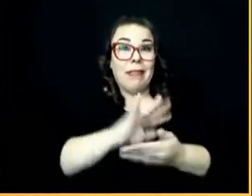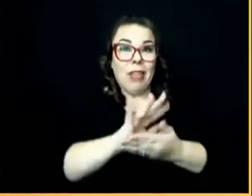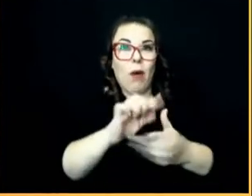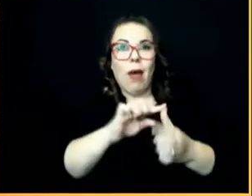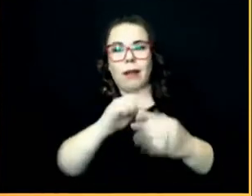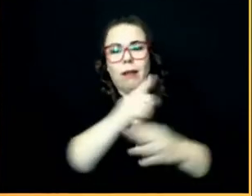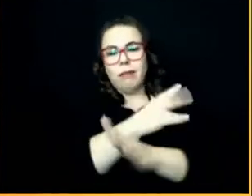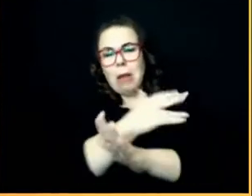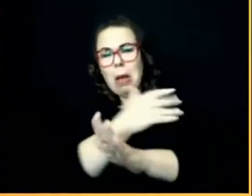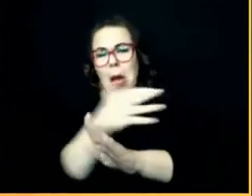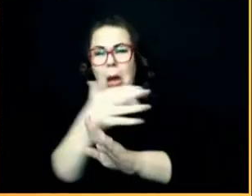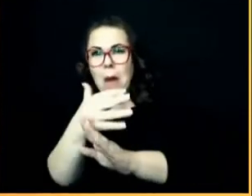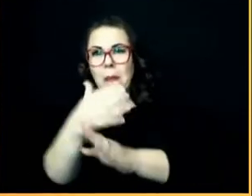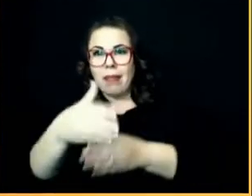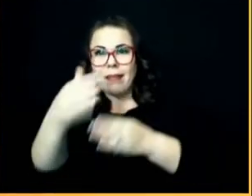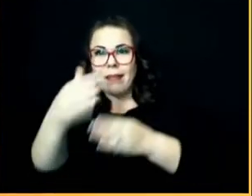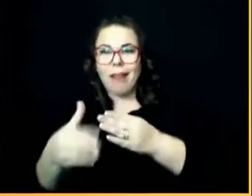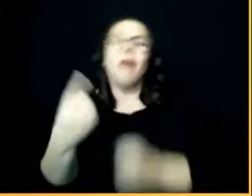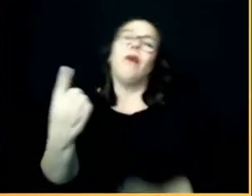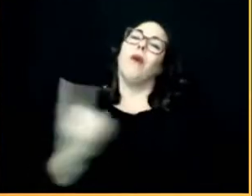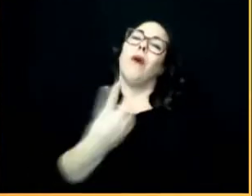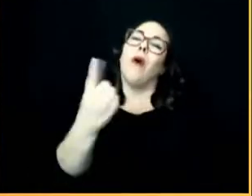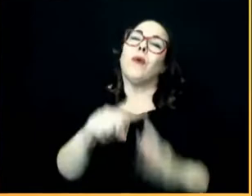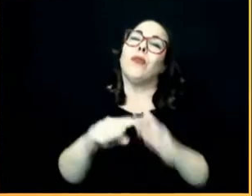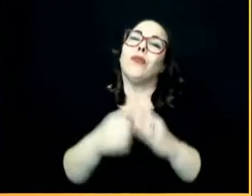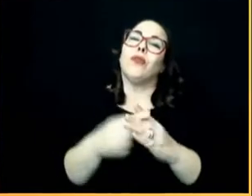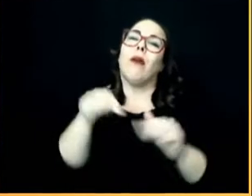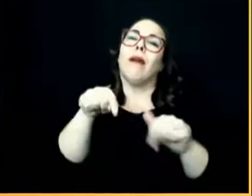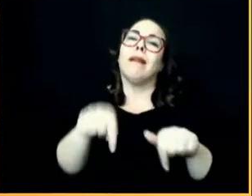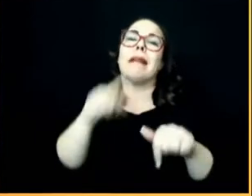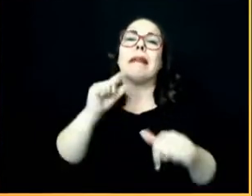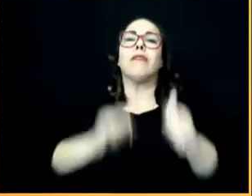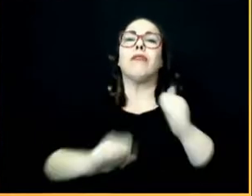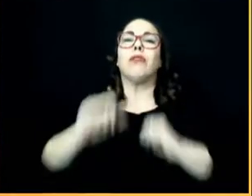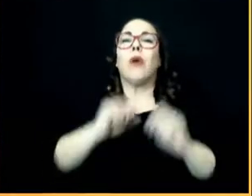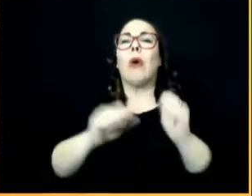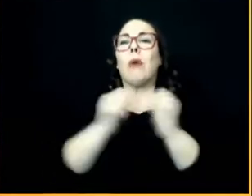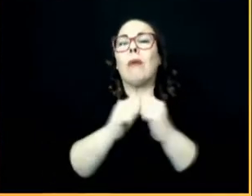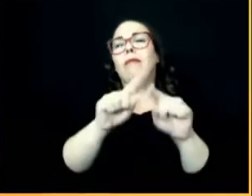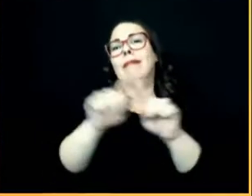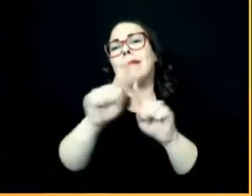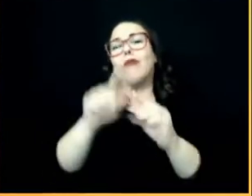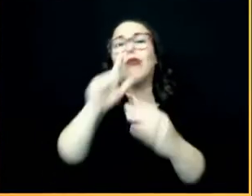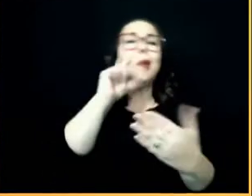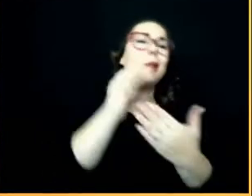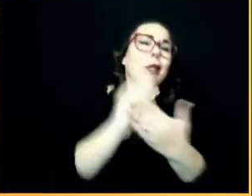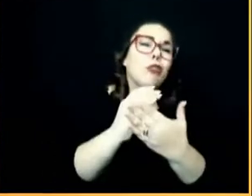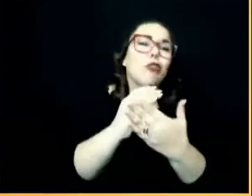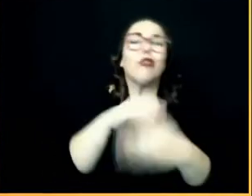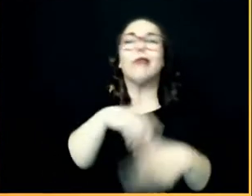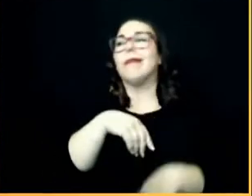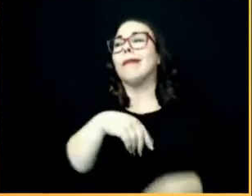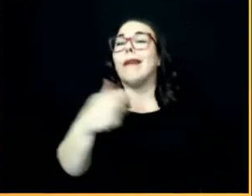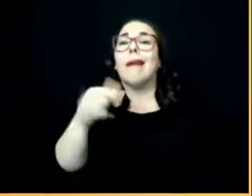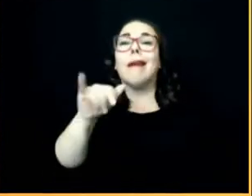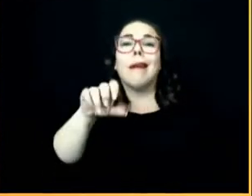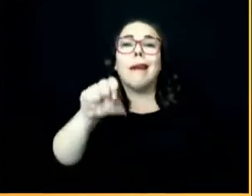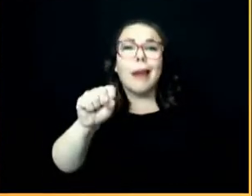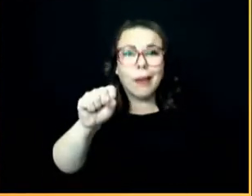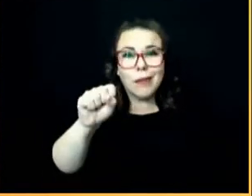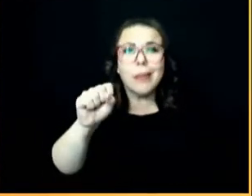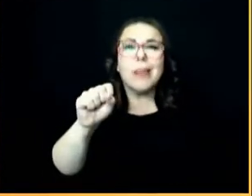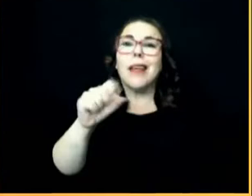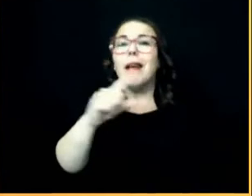with gifts and memes that are getting us through, that are light and funny, because so many of the things that we talk about on this show are